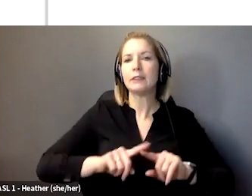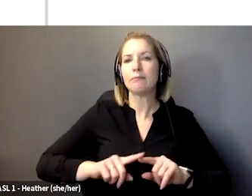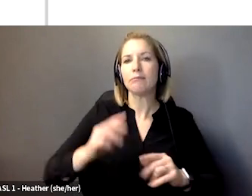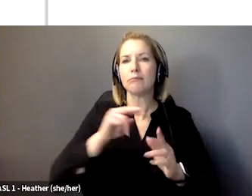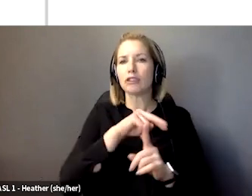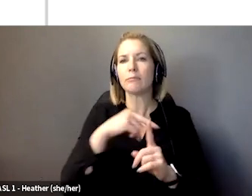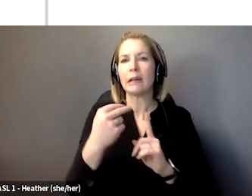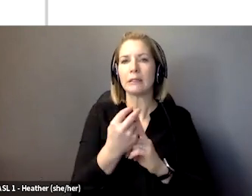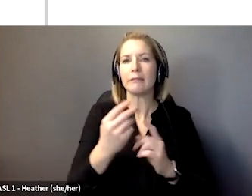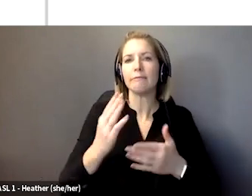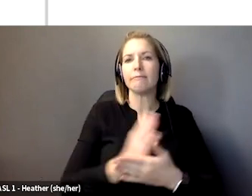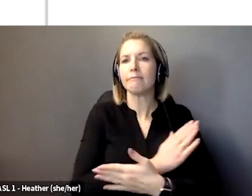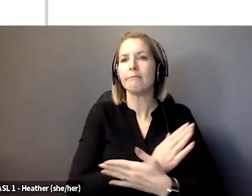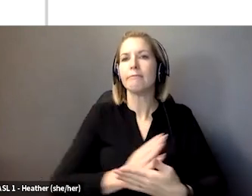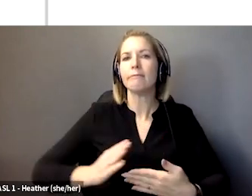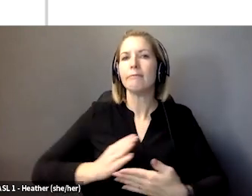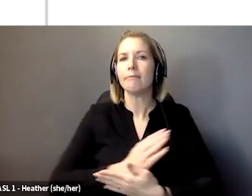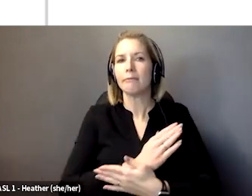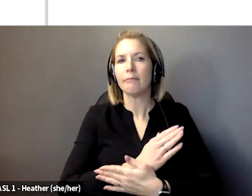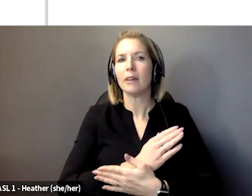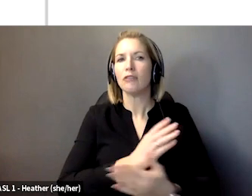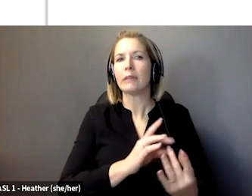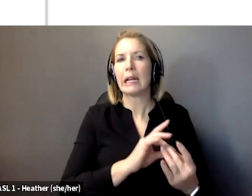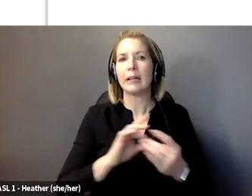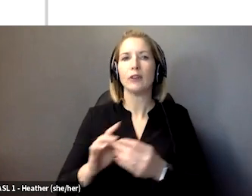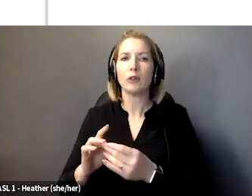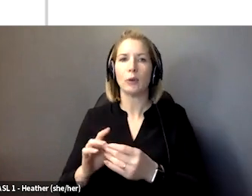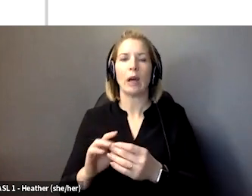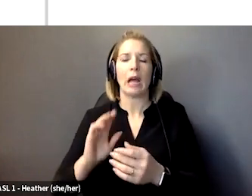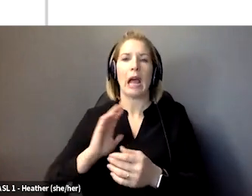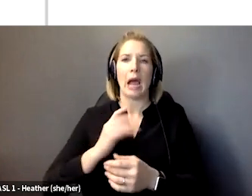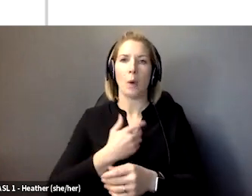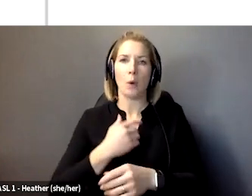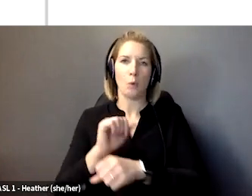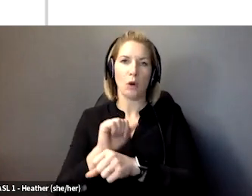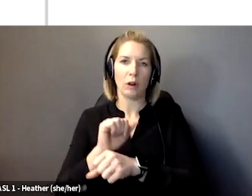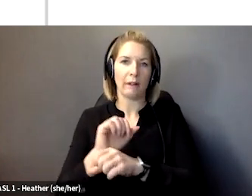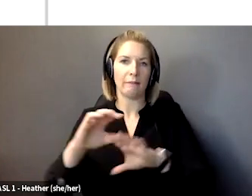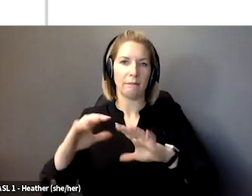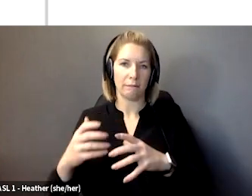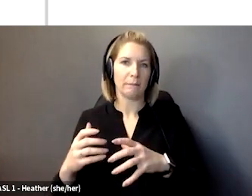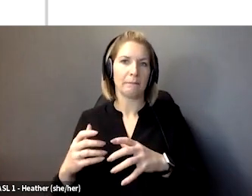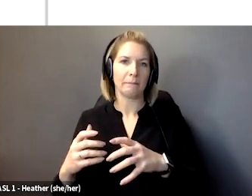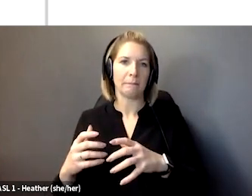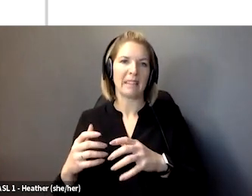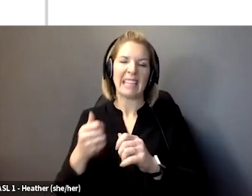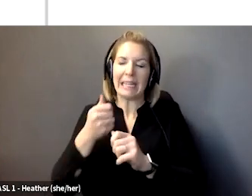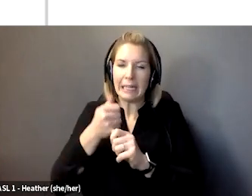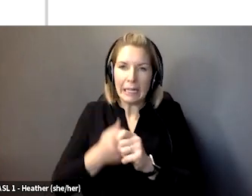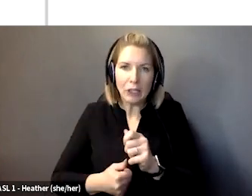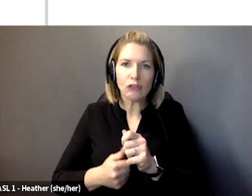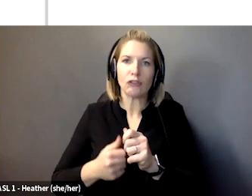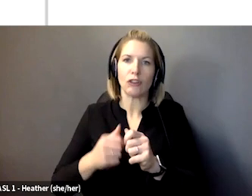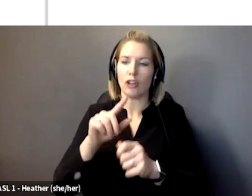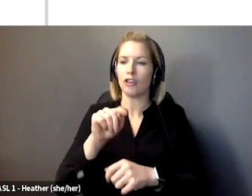research conducted in the comprehensive horizon scan that Arif discussed earlier. Within the context of each of these trends,